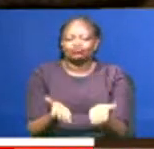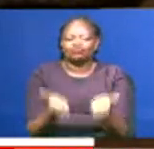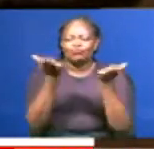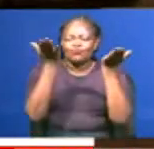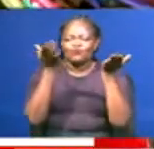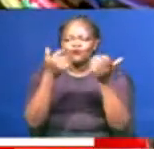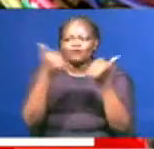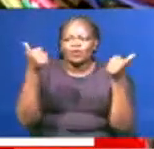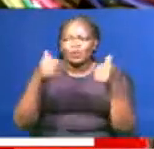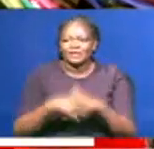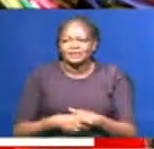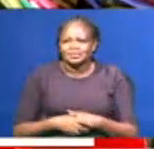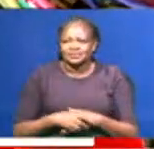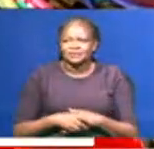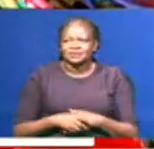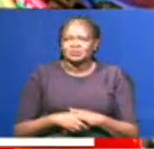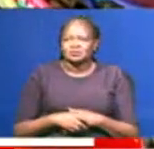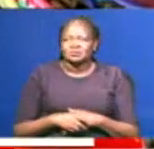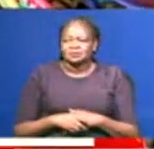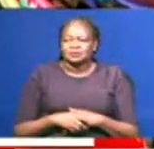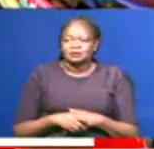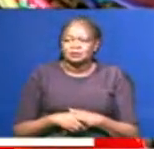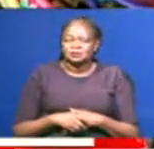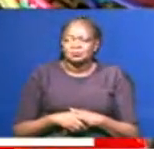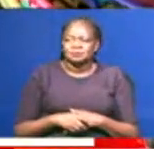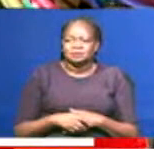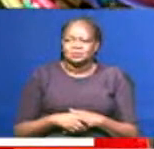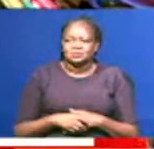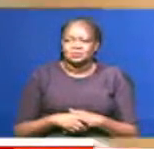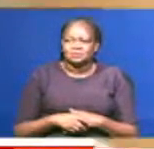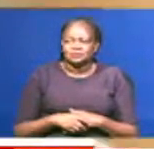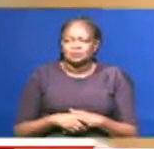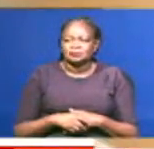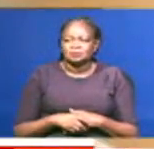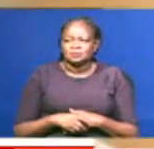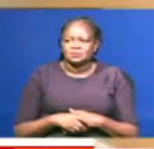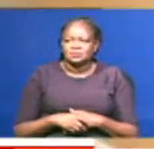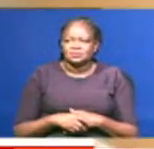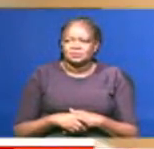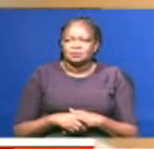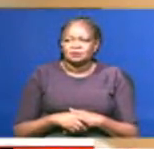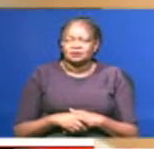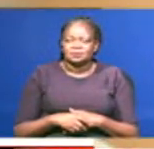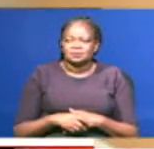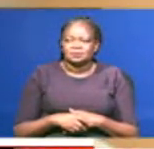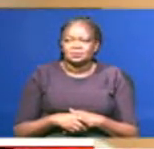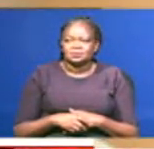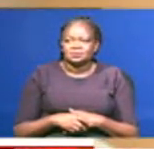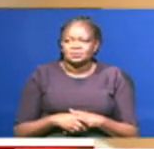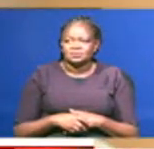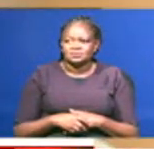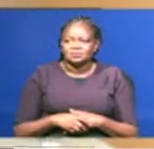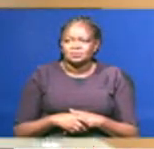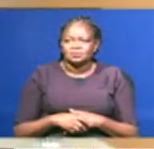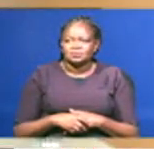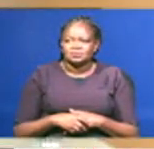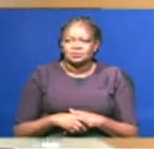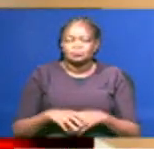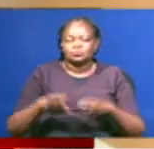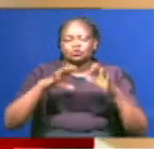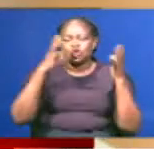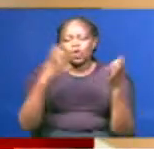Prime Edition, I am Daniel Wahome. Now, global multi-asset